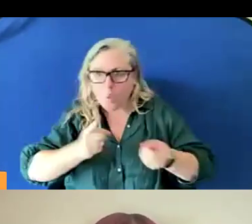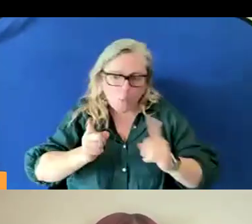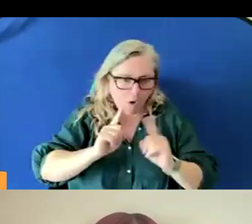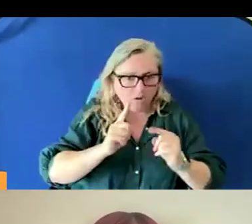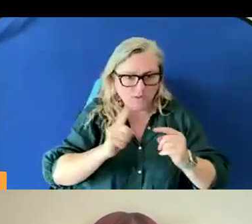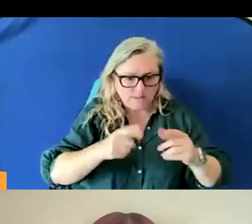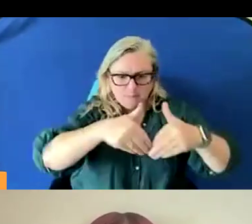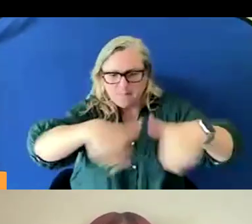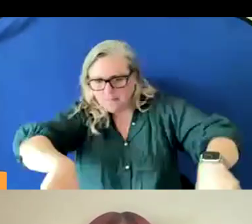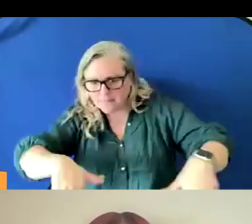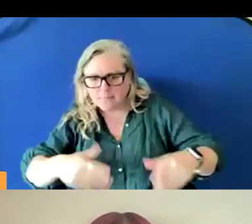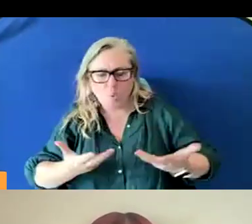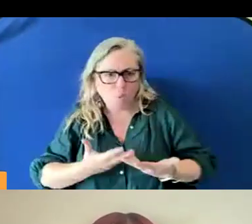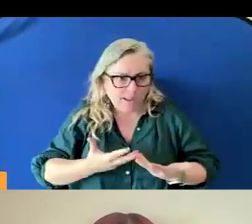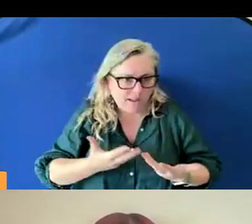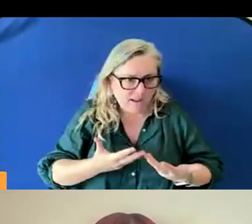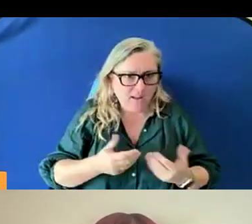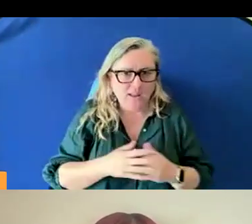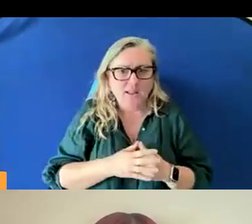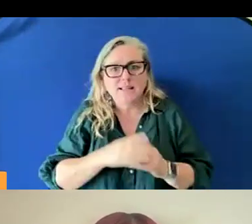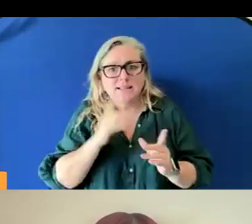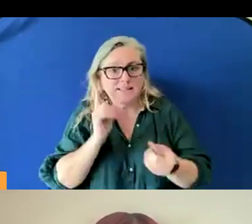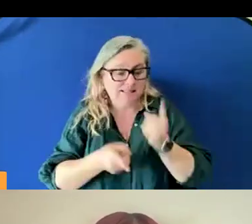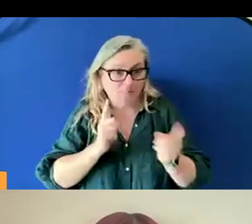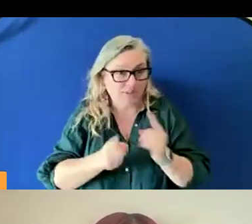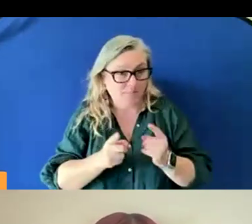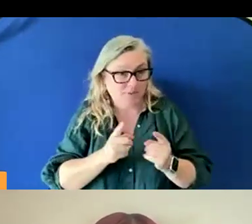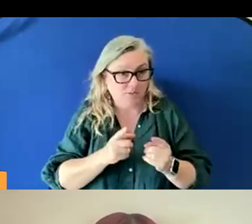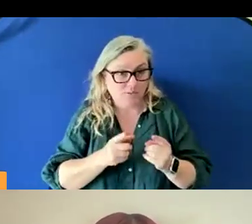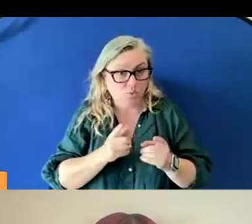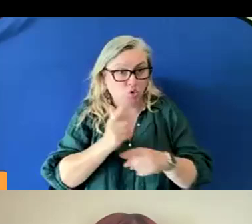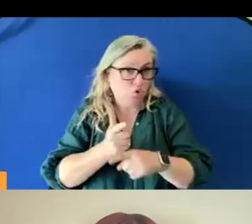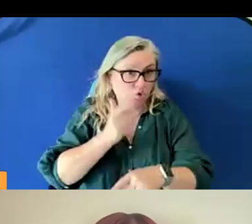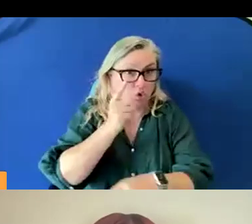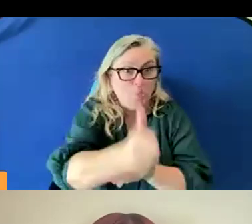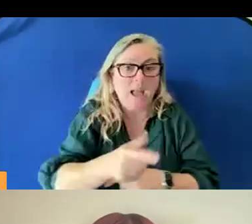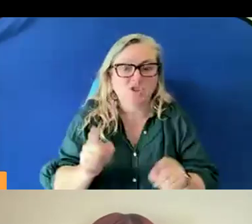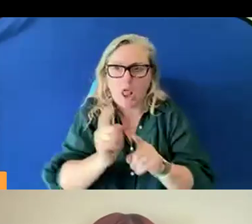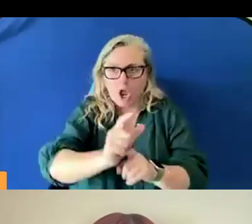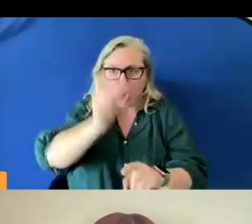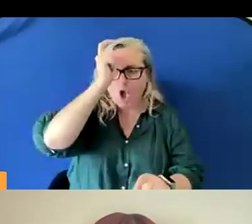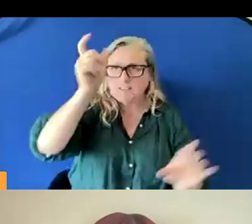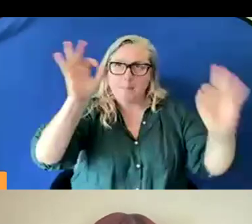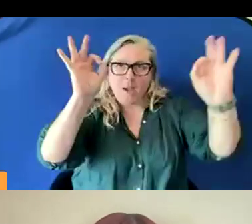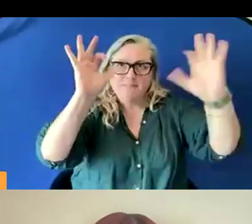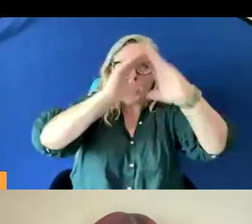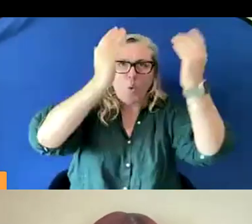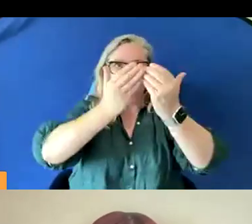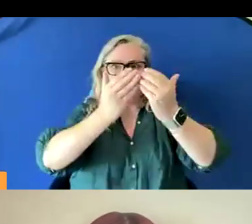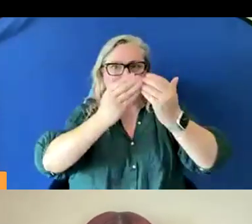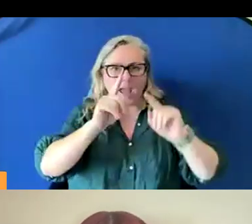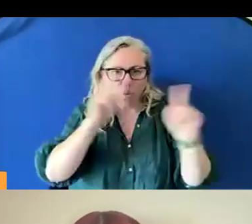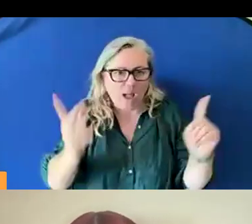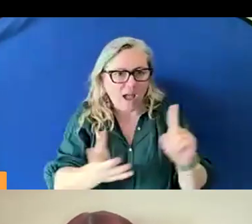the boundaries were. Sometimes you can go too far and have these blue skies concepts, and then you never have an outcome,